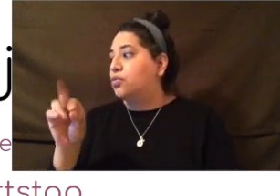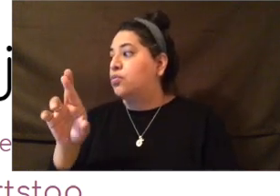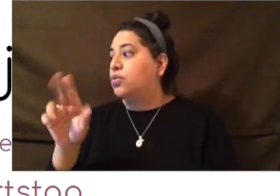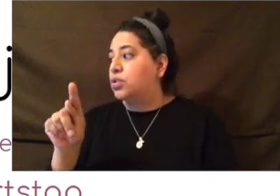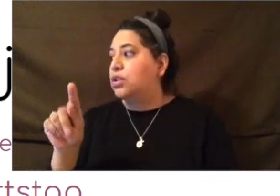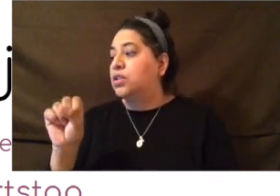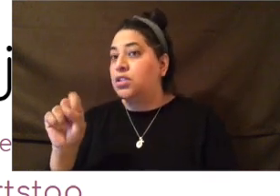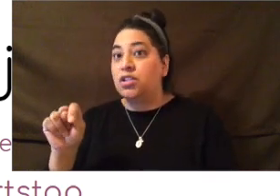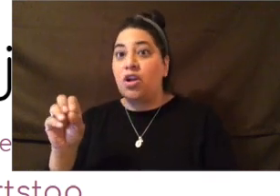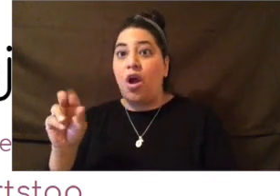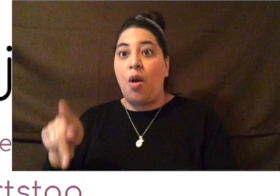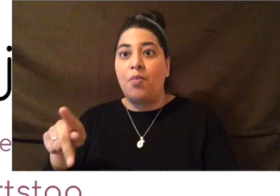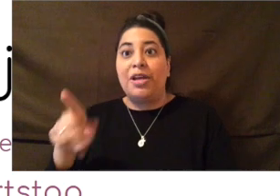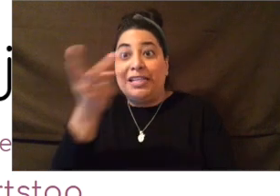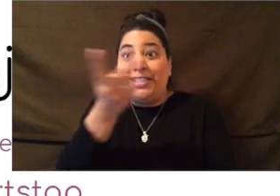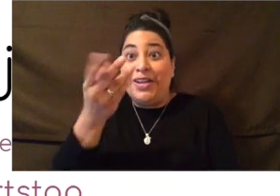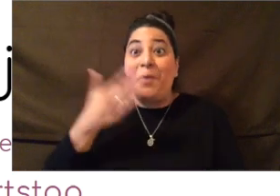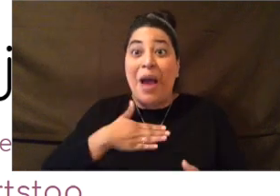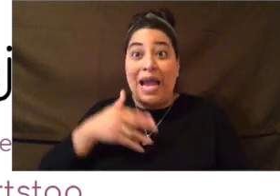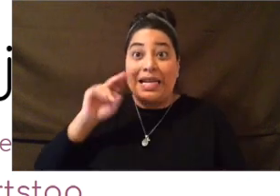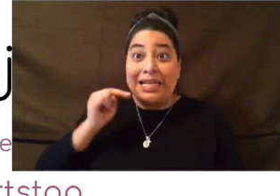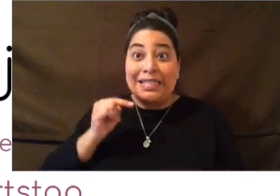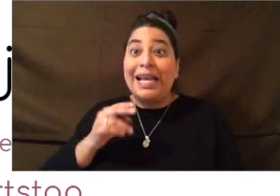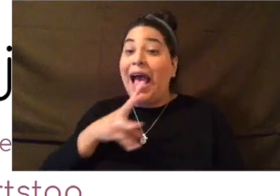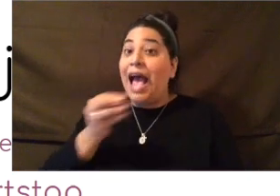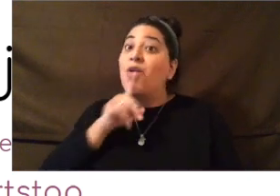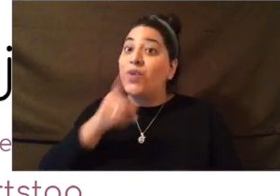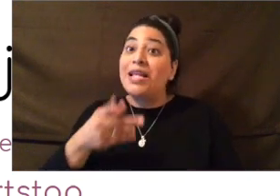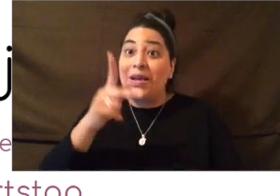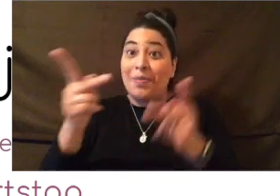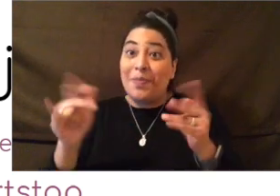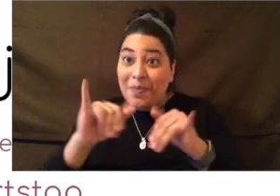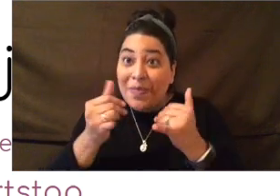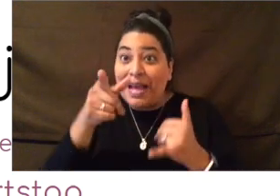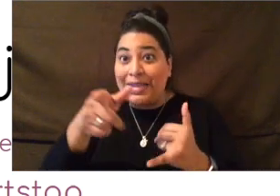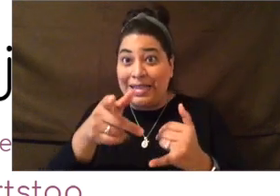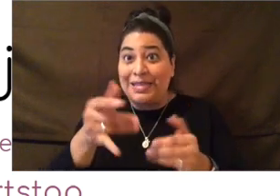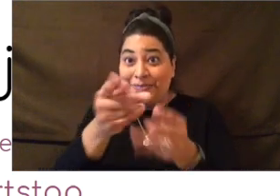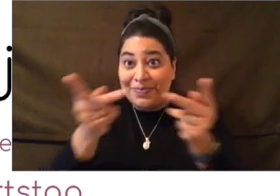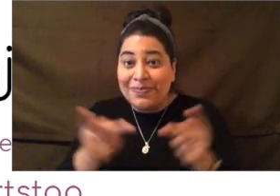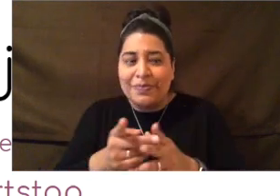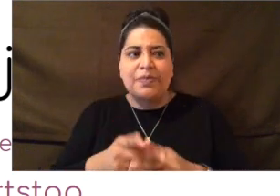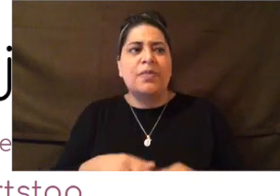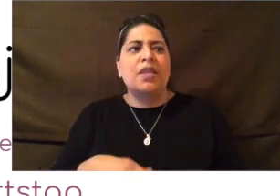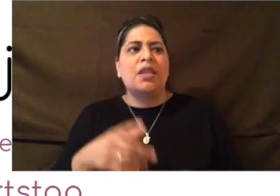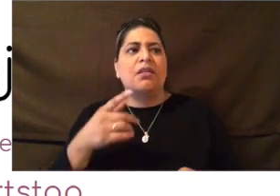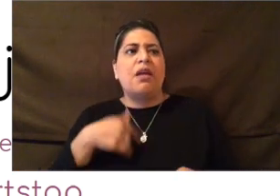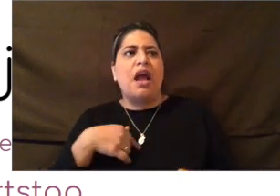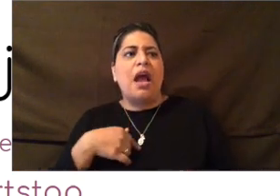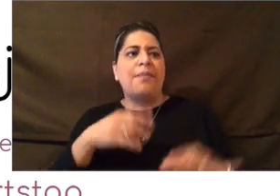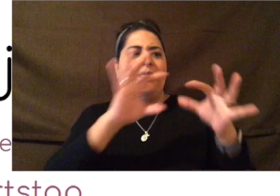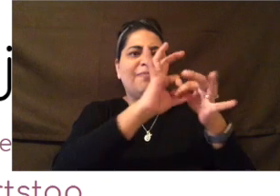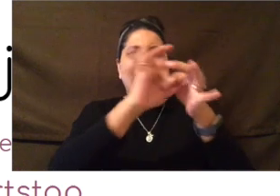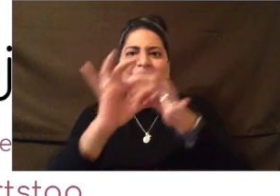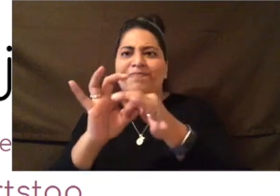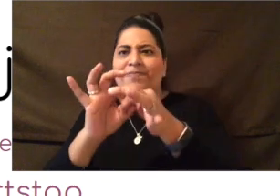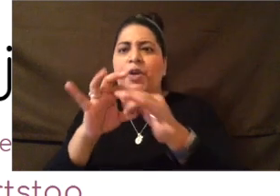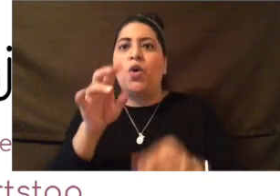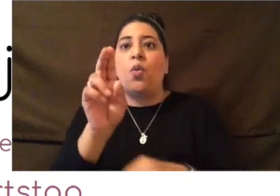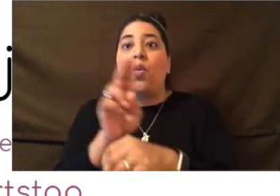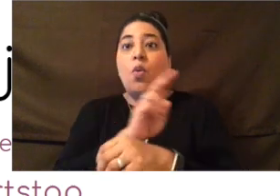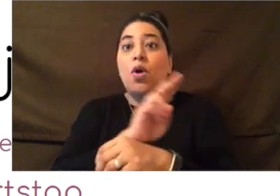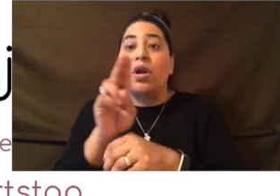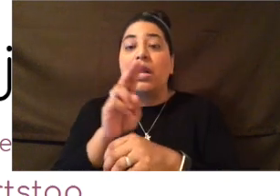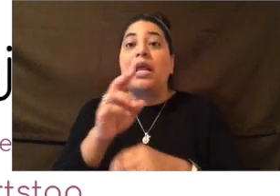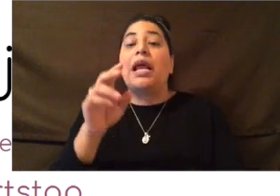my nieces, and that's what they really do play. Okay, so Lily's doing one thing, Maddie's doing another thing. I'm joining